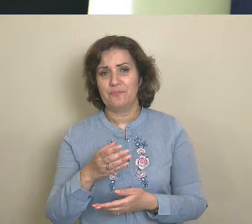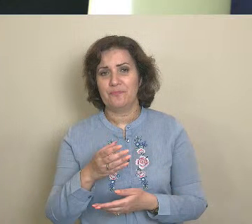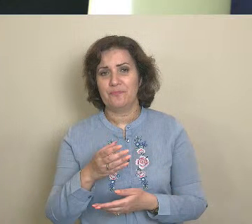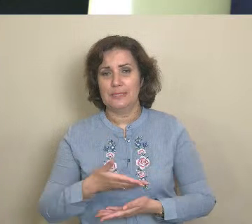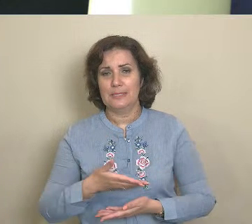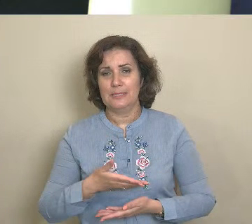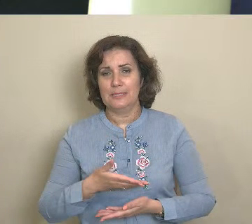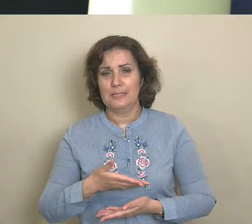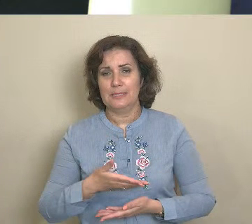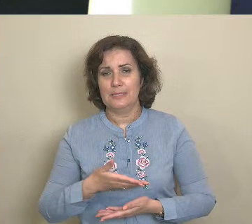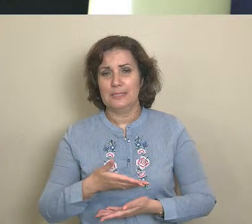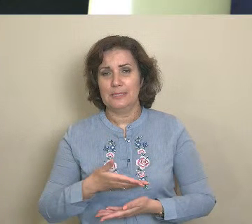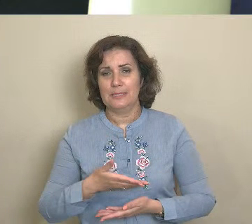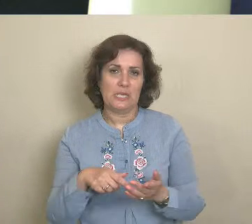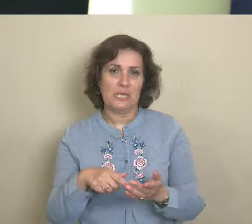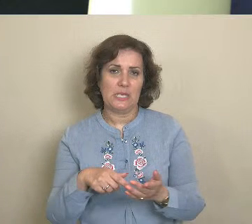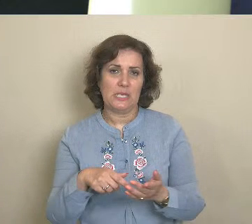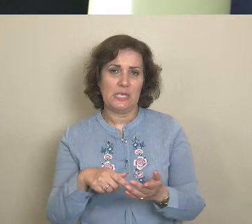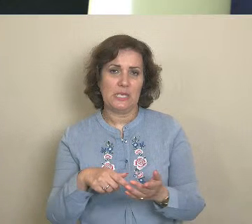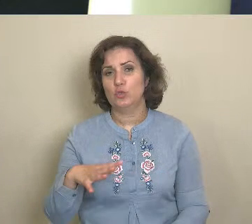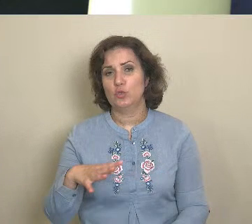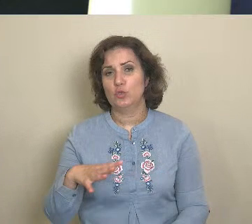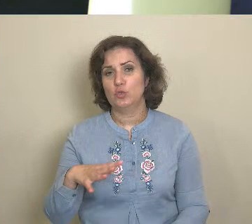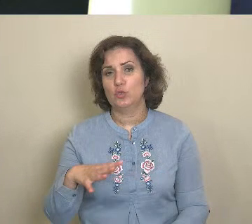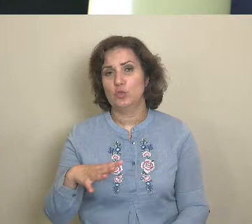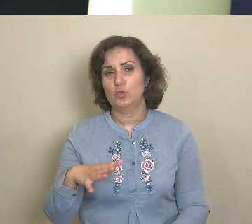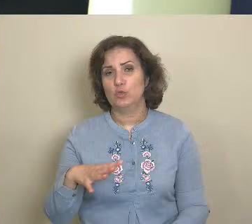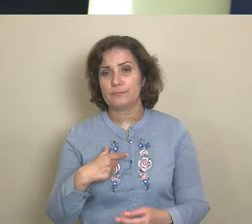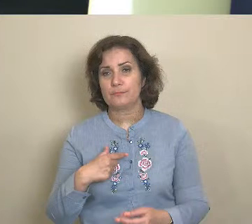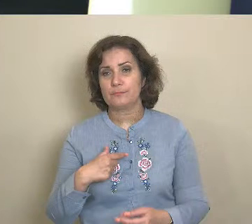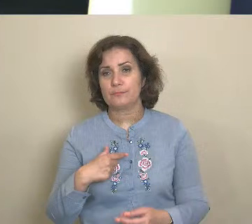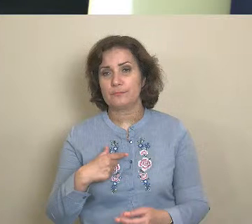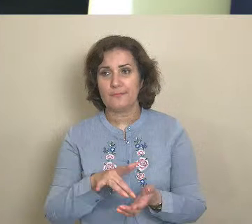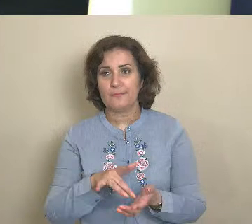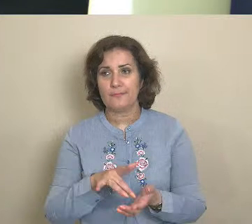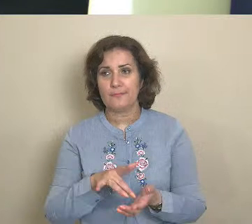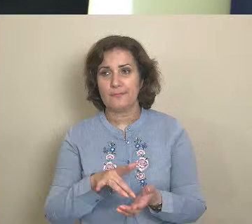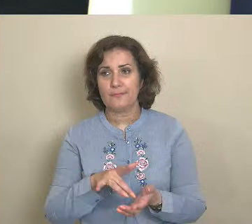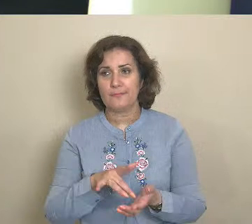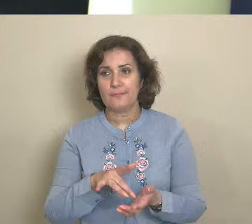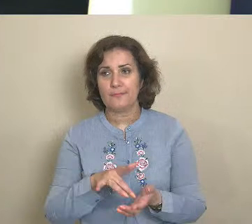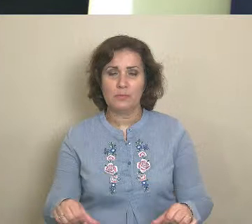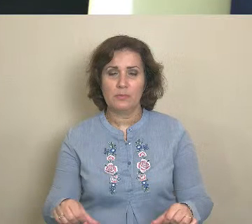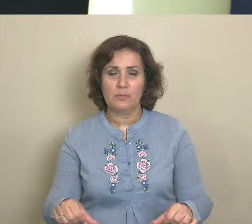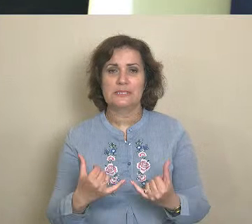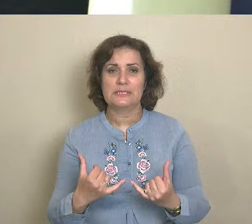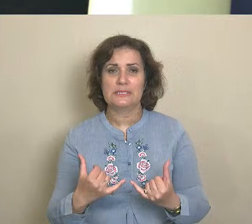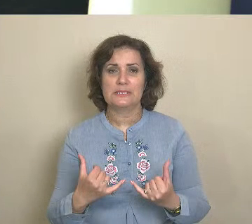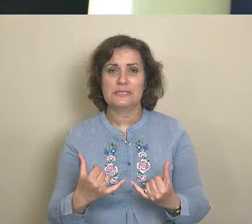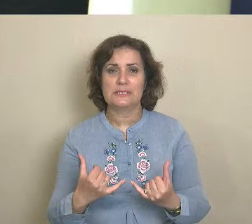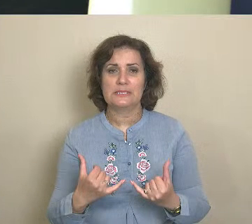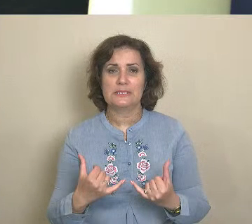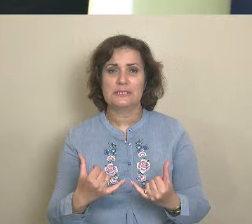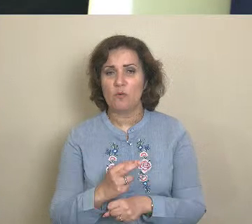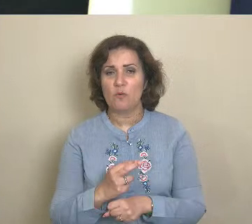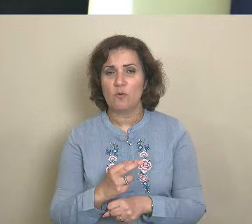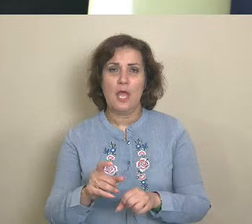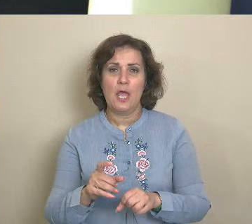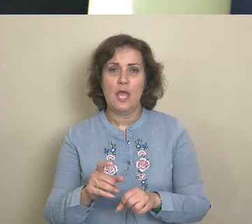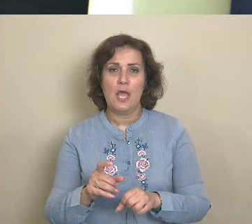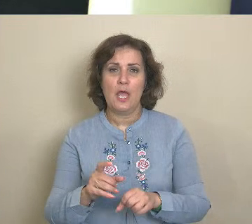representatives of other gender, and we will have to adhere to these requirements, and the CEC is